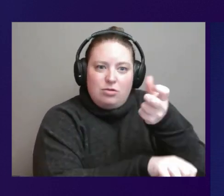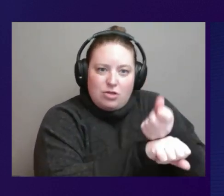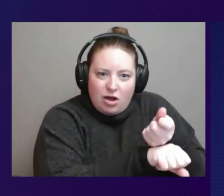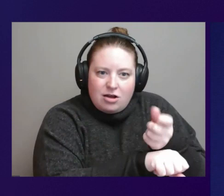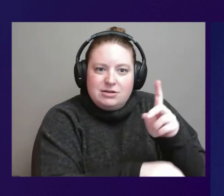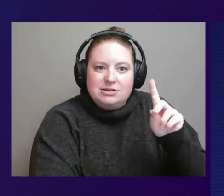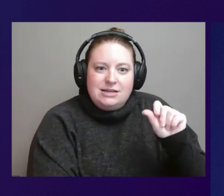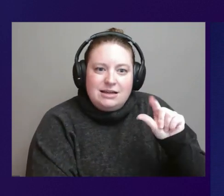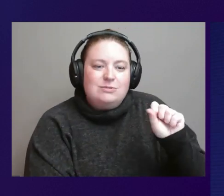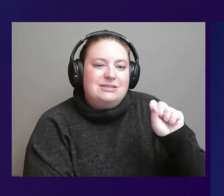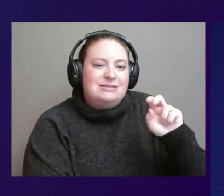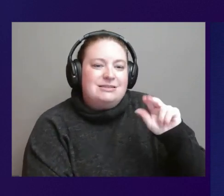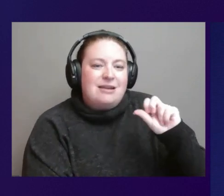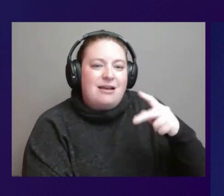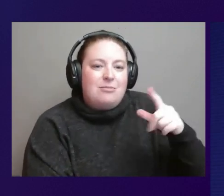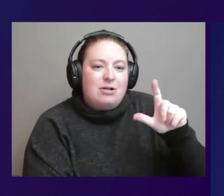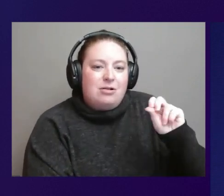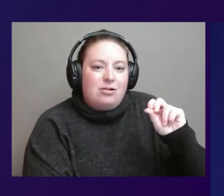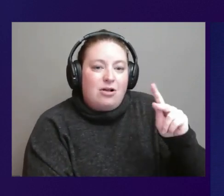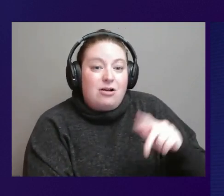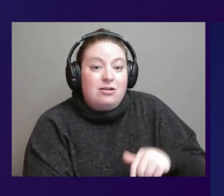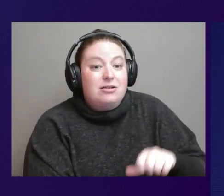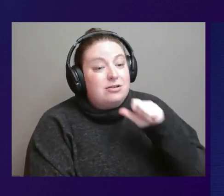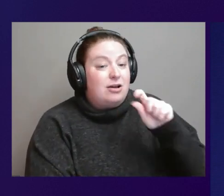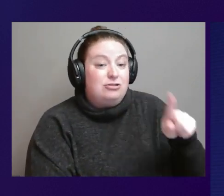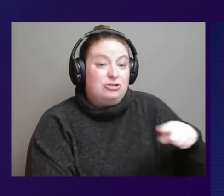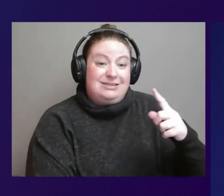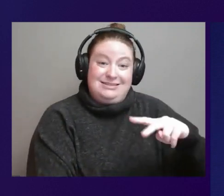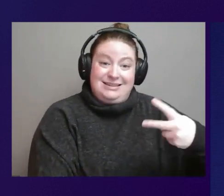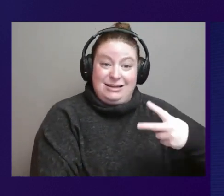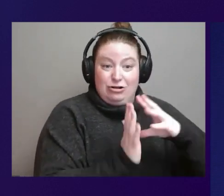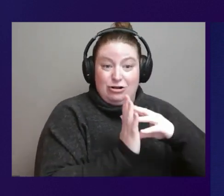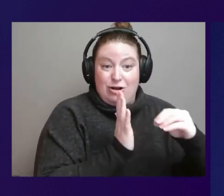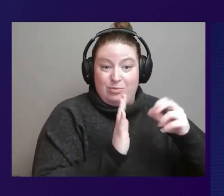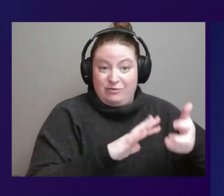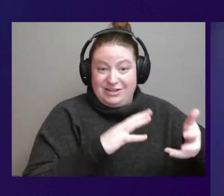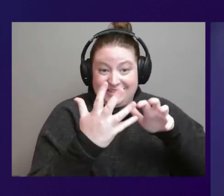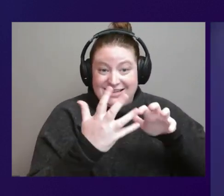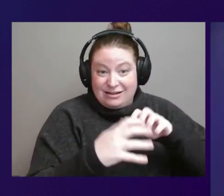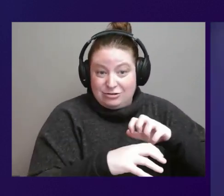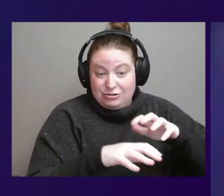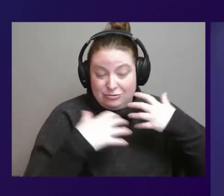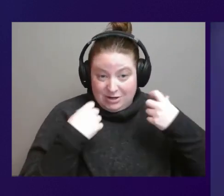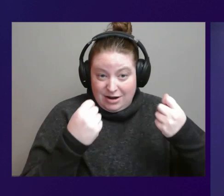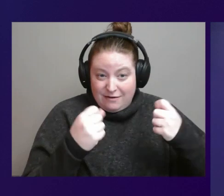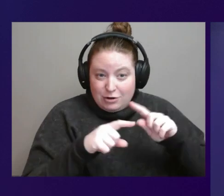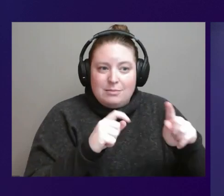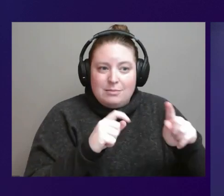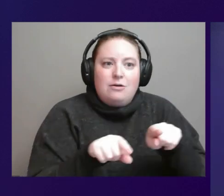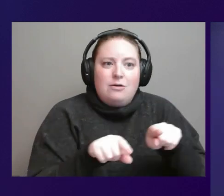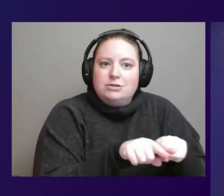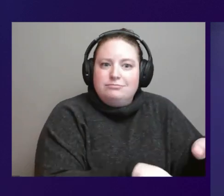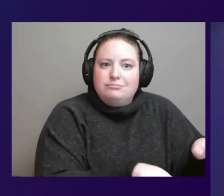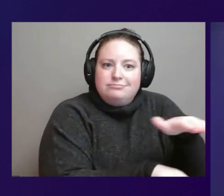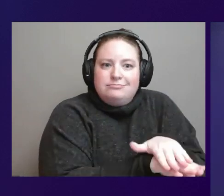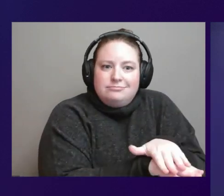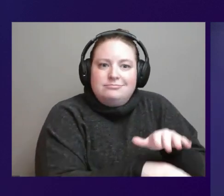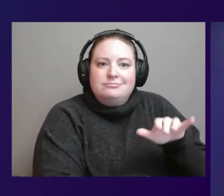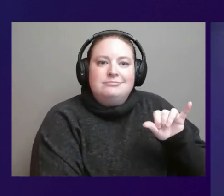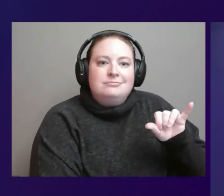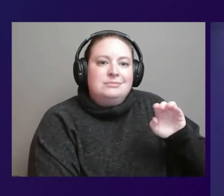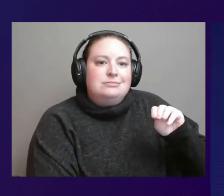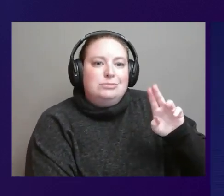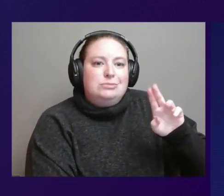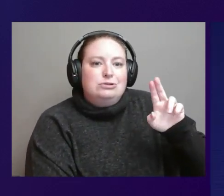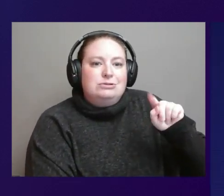have not just their secondary copy for disaster recovery, but now you get that extra layer of protection where you can have immutability for your data, kind of protect